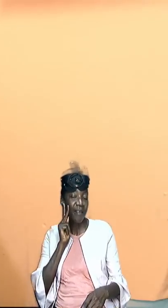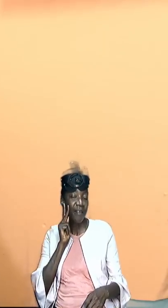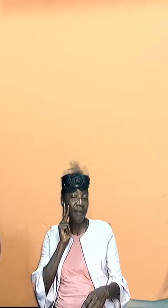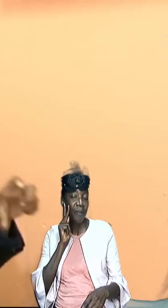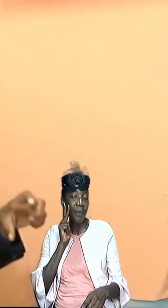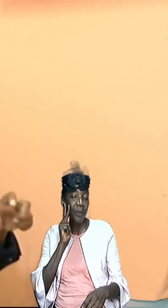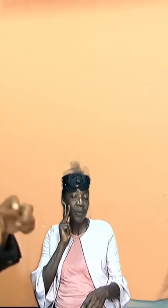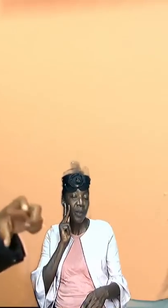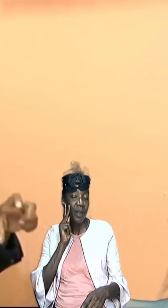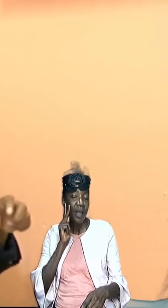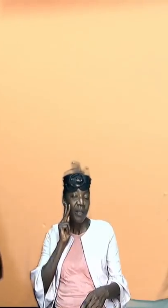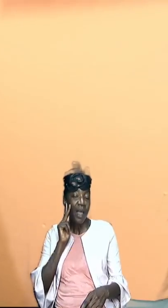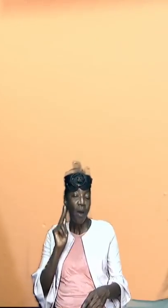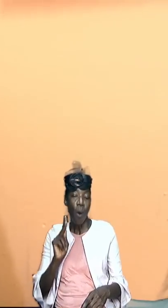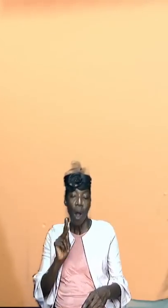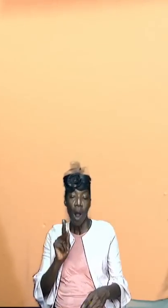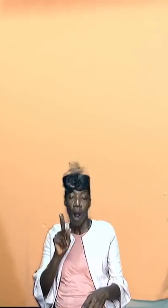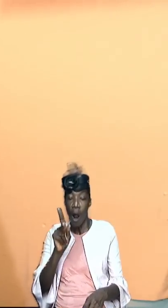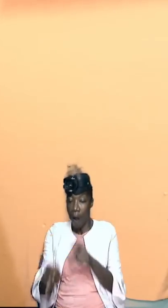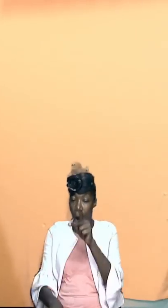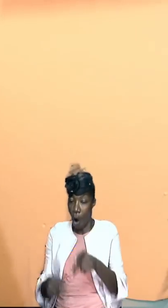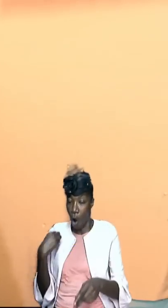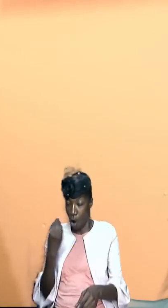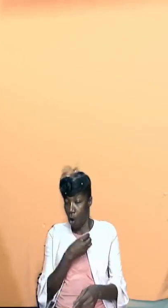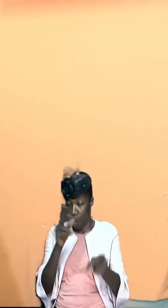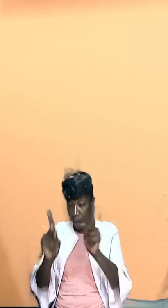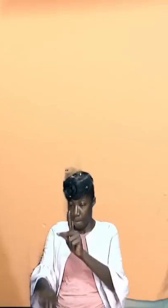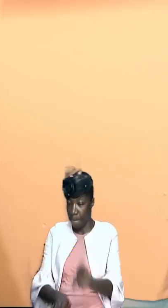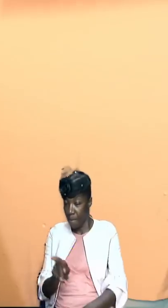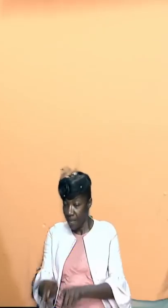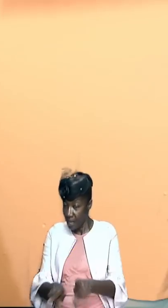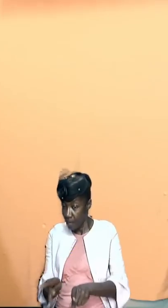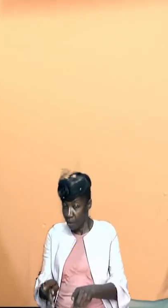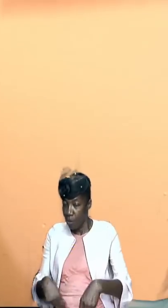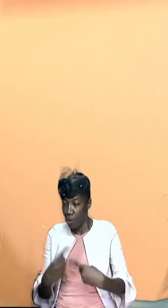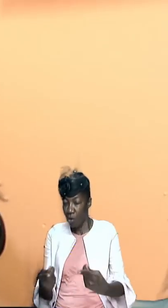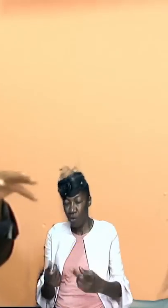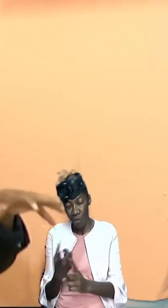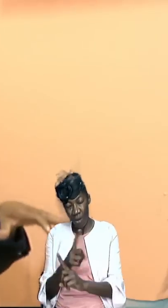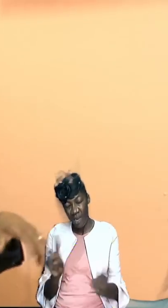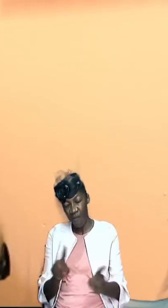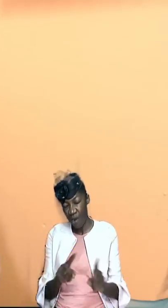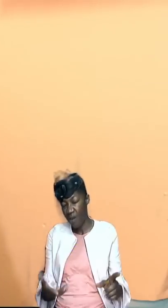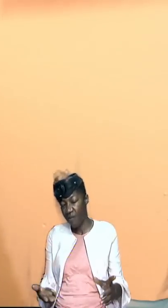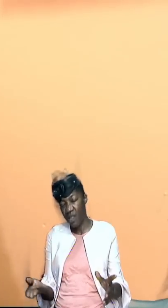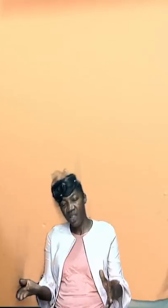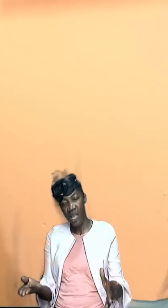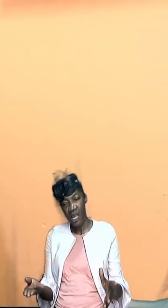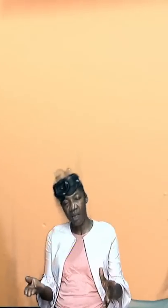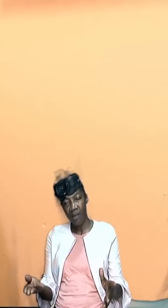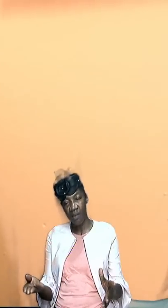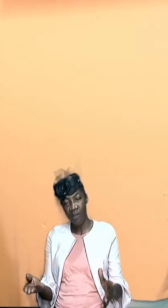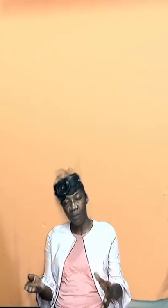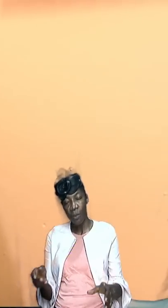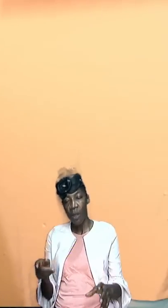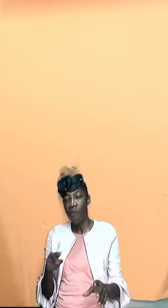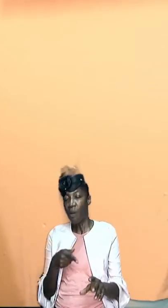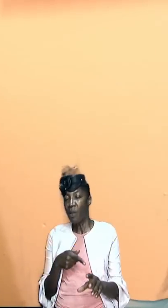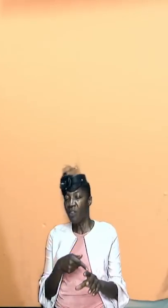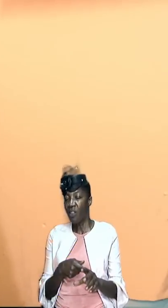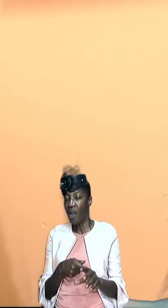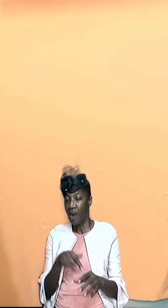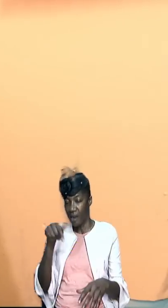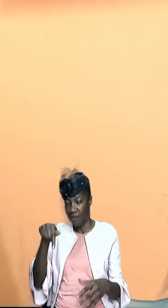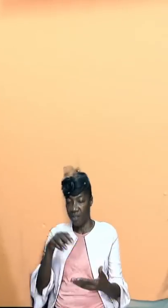our common ancestors. And of course, we went through a series of things since the commencement of this